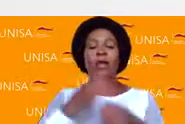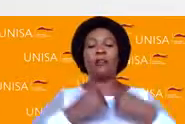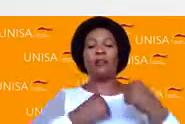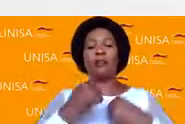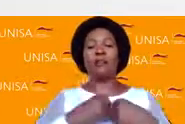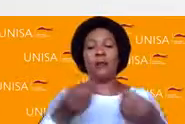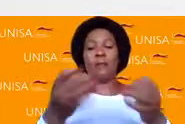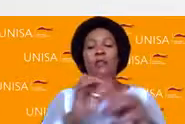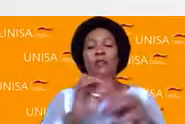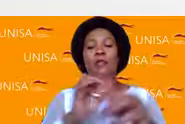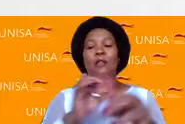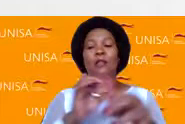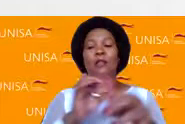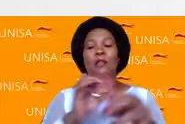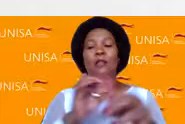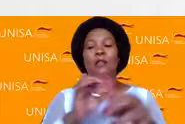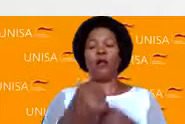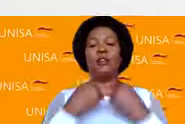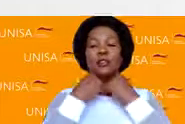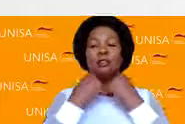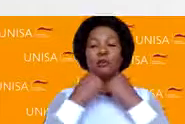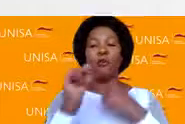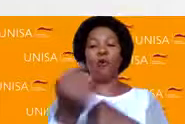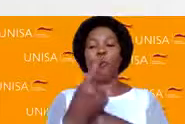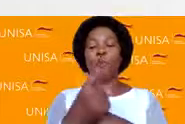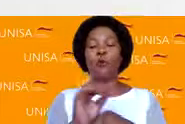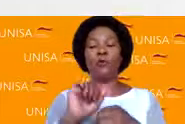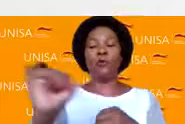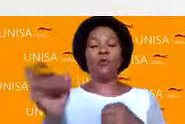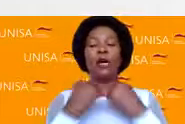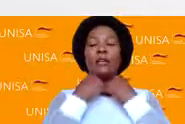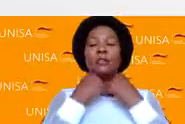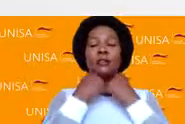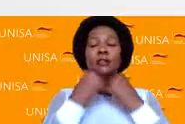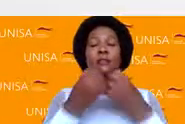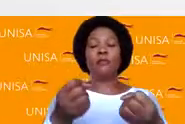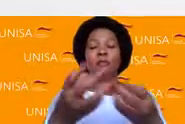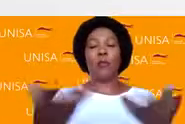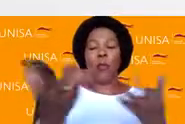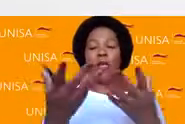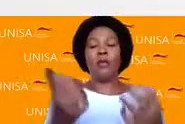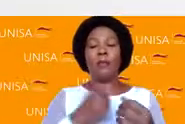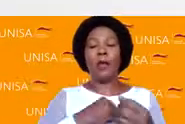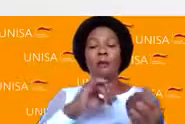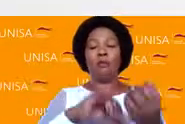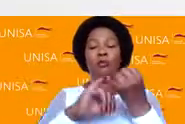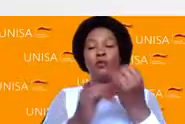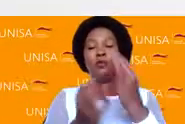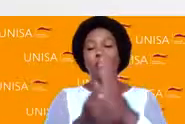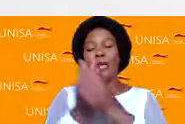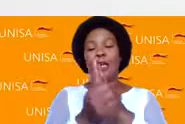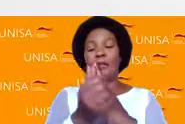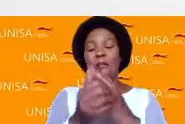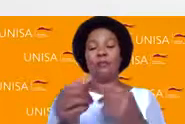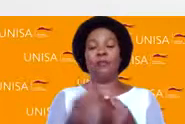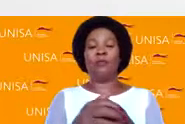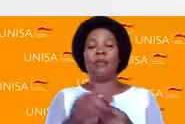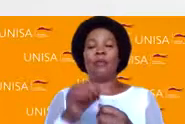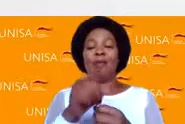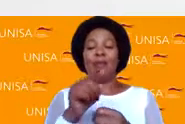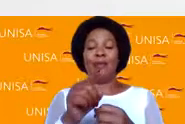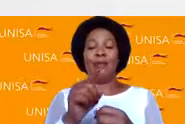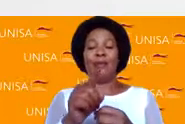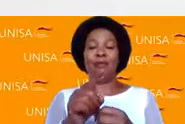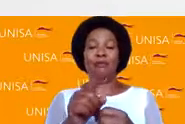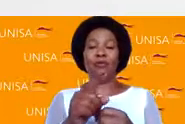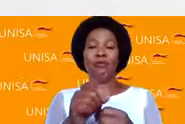your assignments. All assignments are submitted on the myModules module site. So that feature will actually be